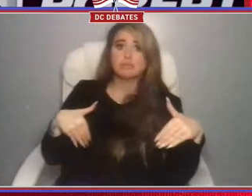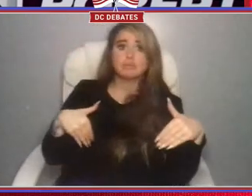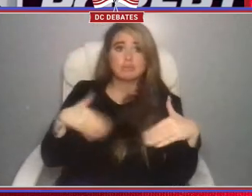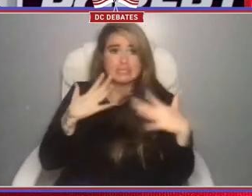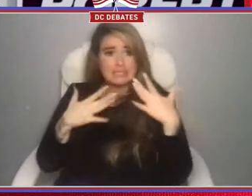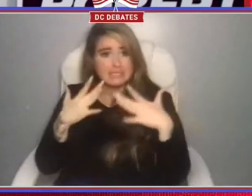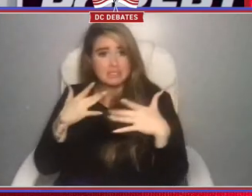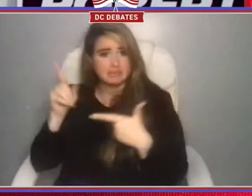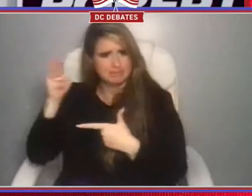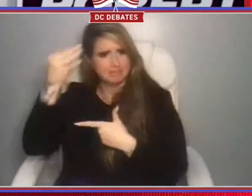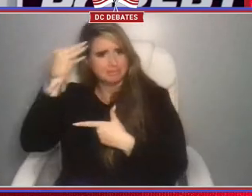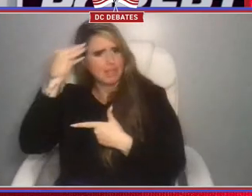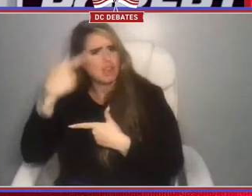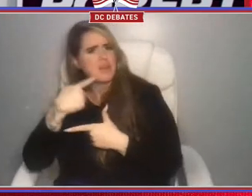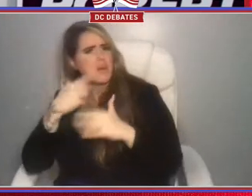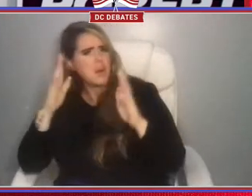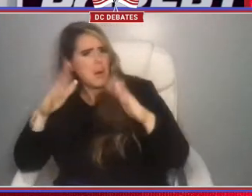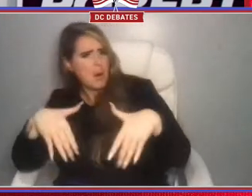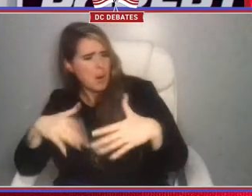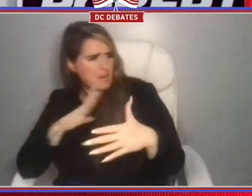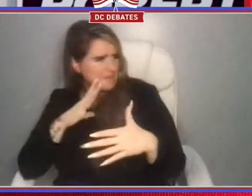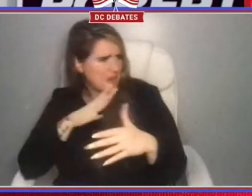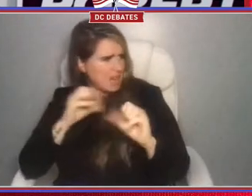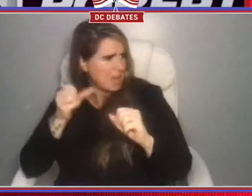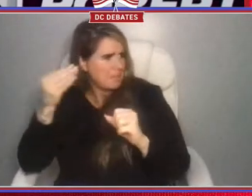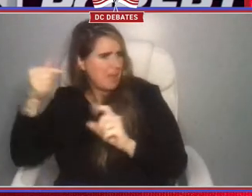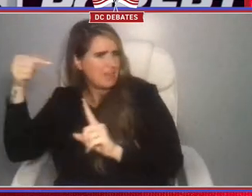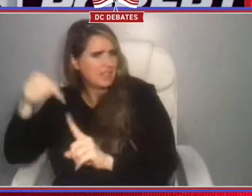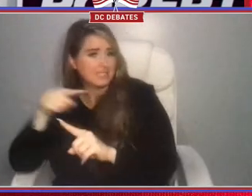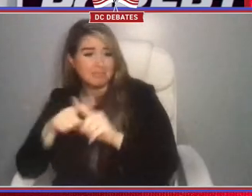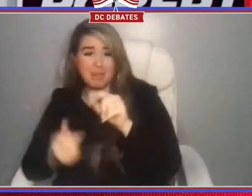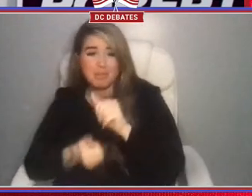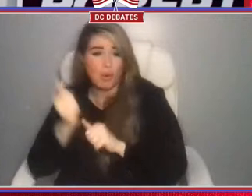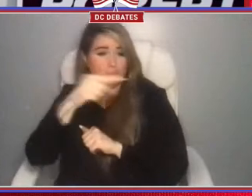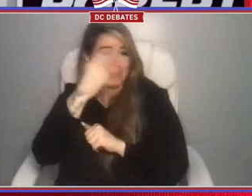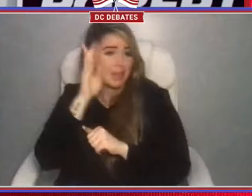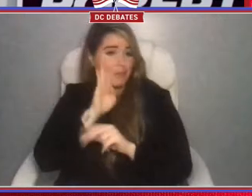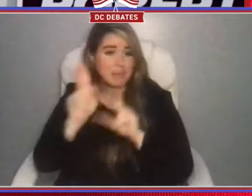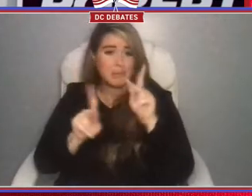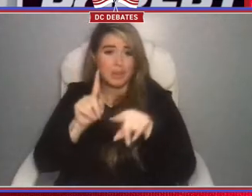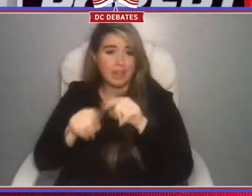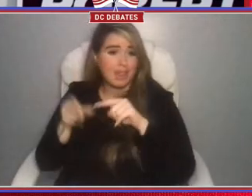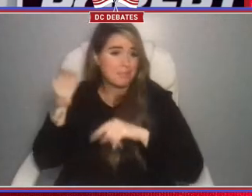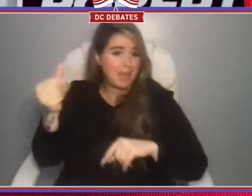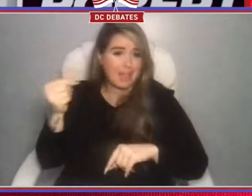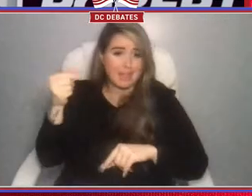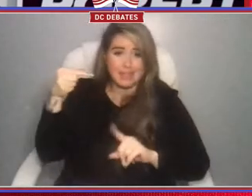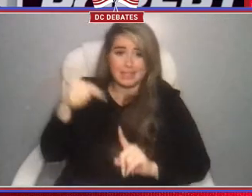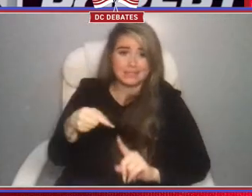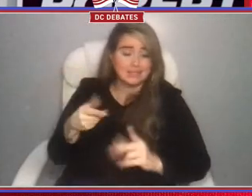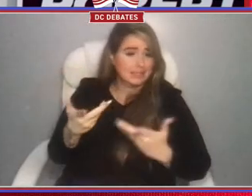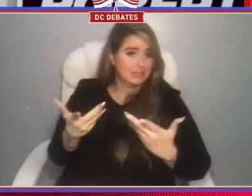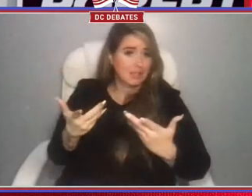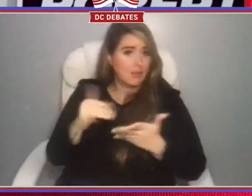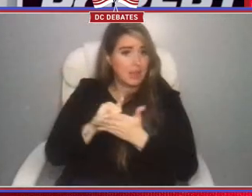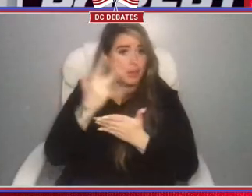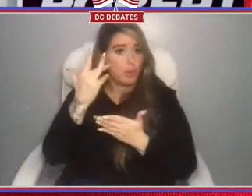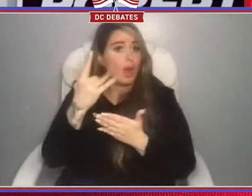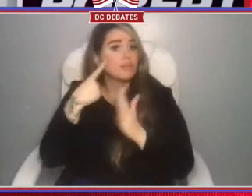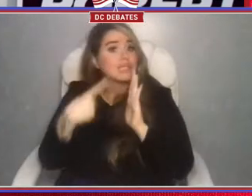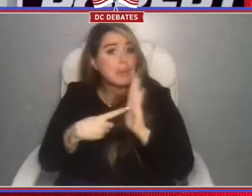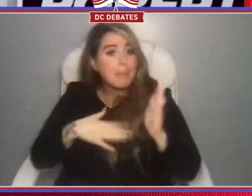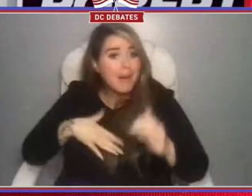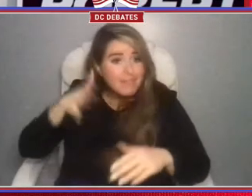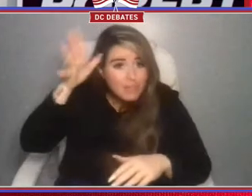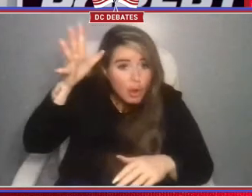what the average Black and brown family make in our city. That is why we are seeing massive displacement of people like my dad and families across